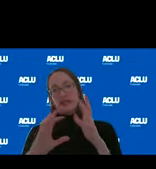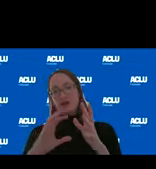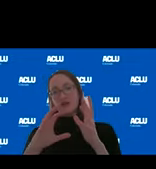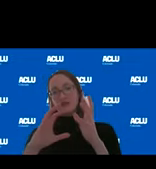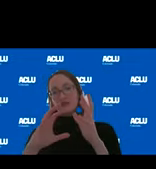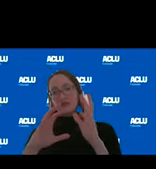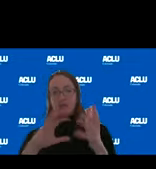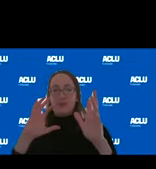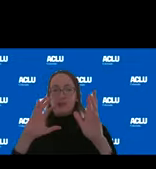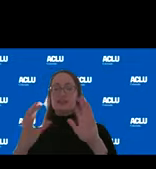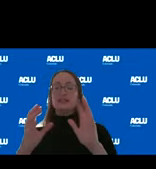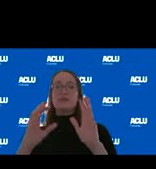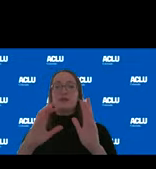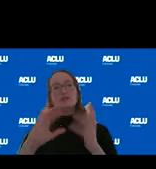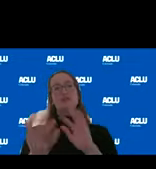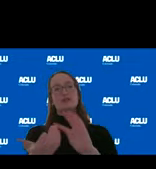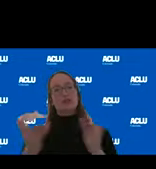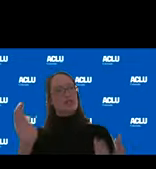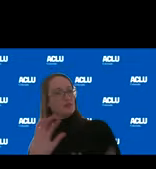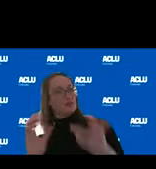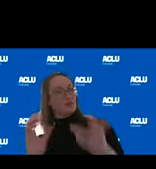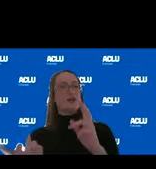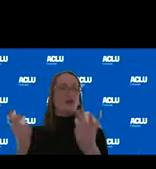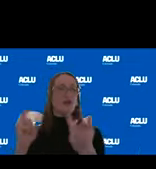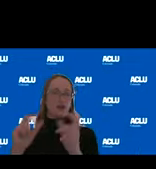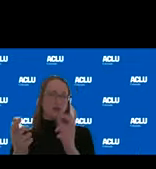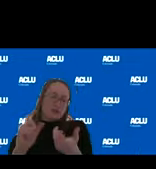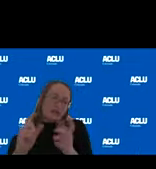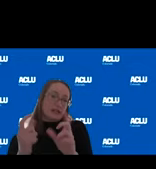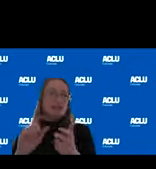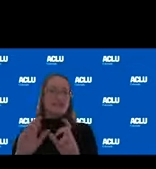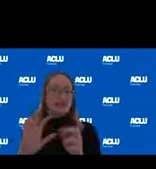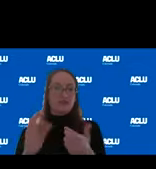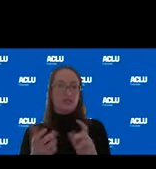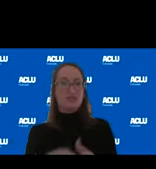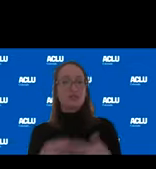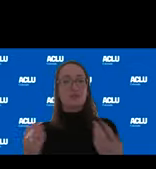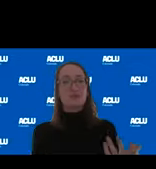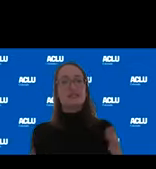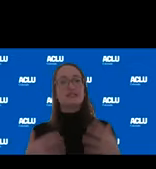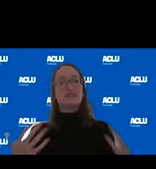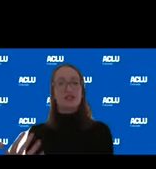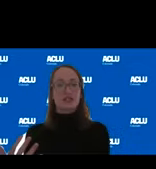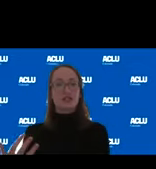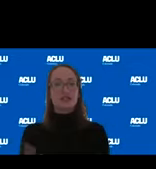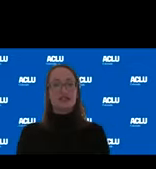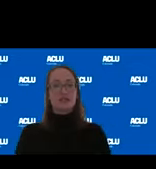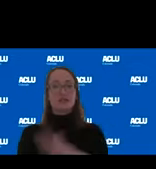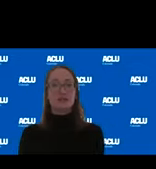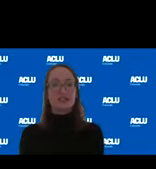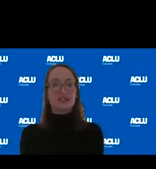sake of learning, but you'll see them used interchangeably, although they're technically different definitions. So disenfranchisement